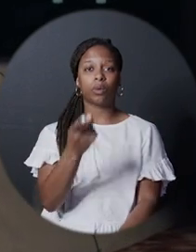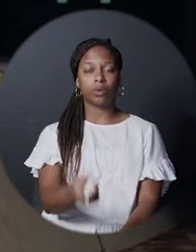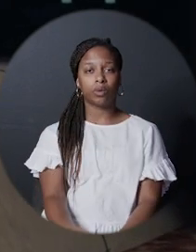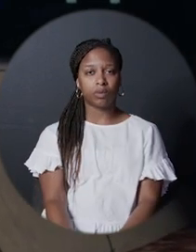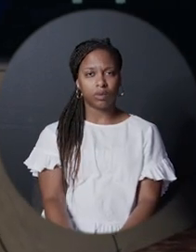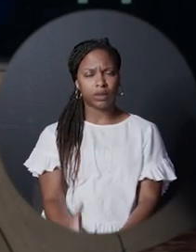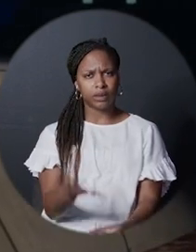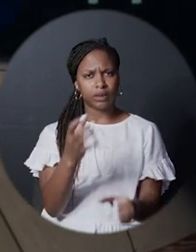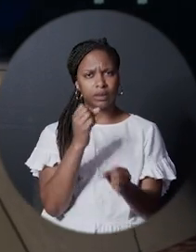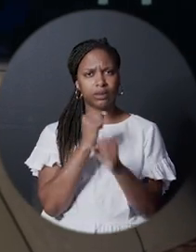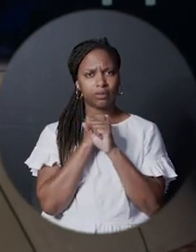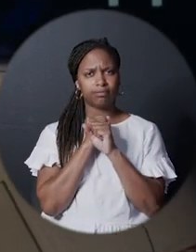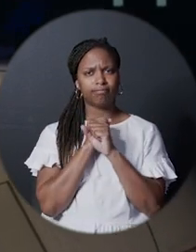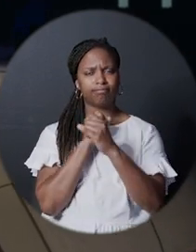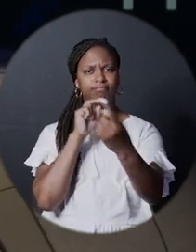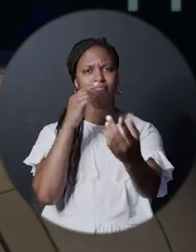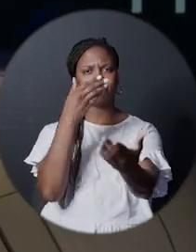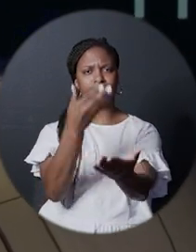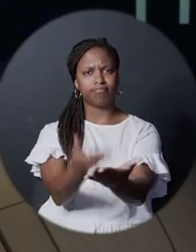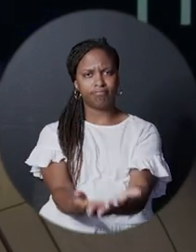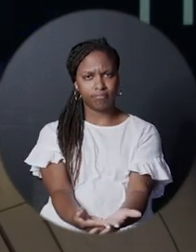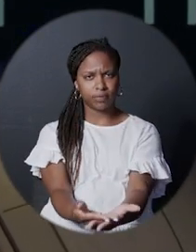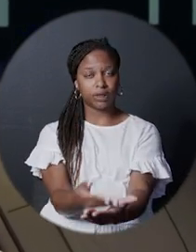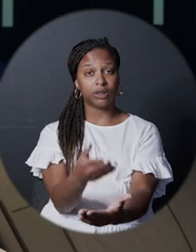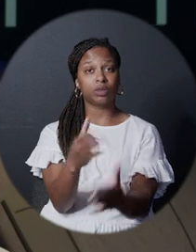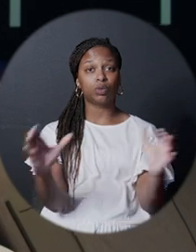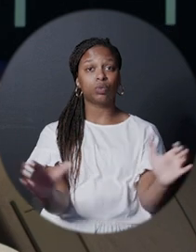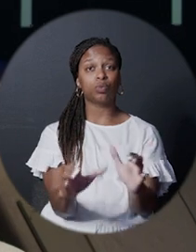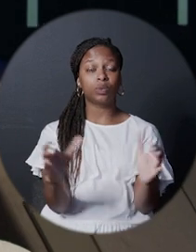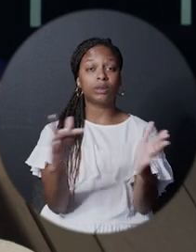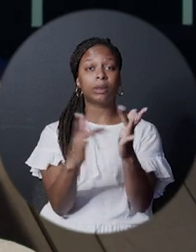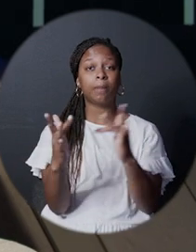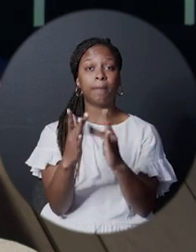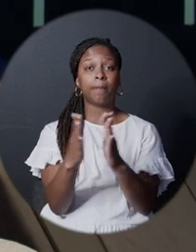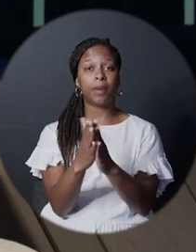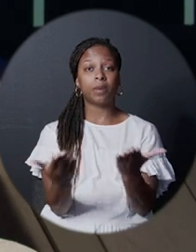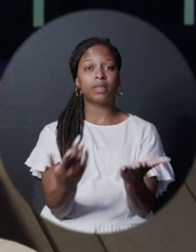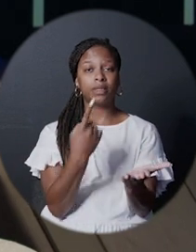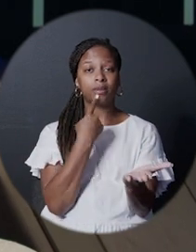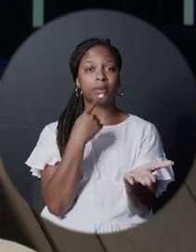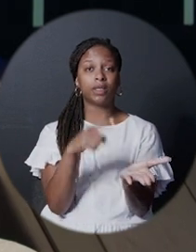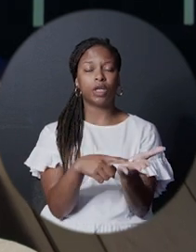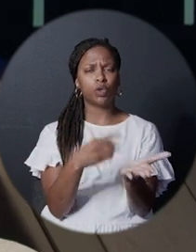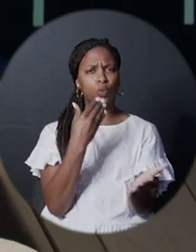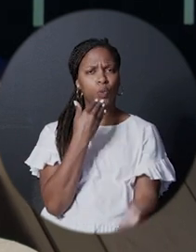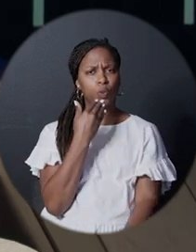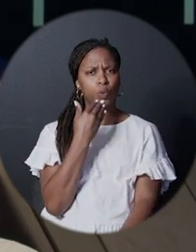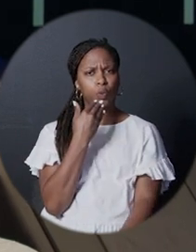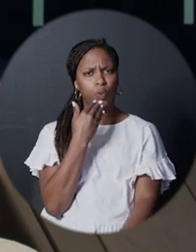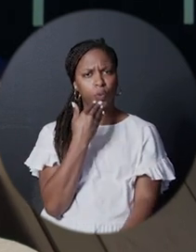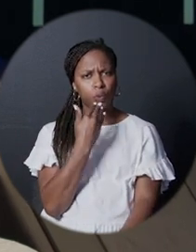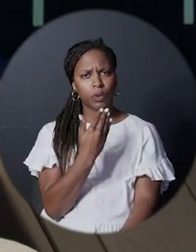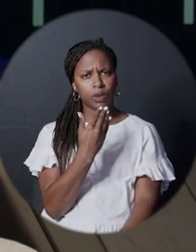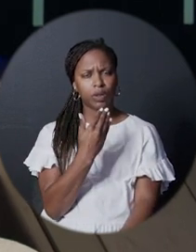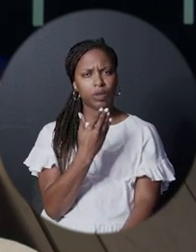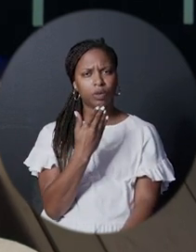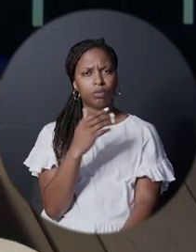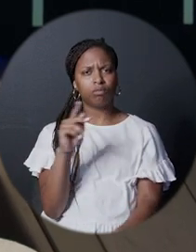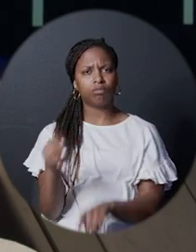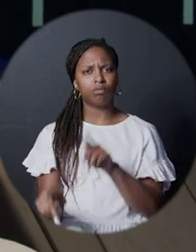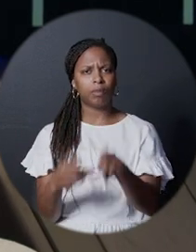I want you to get to the point where you do, this is what the Bible says, do